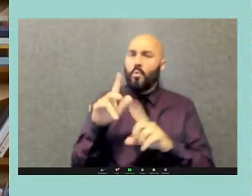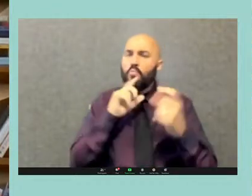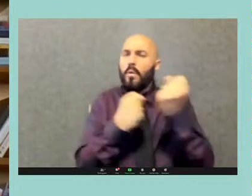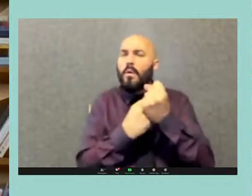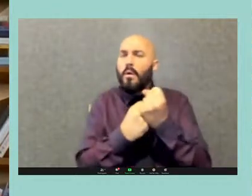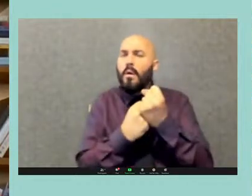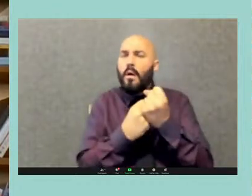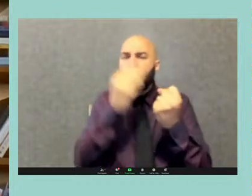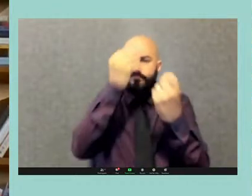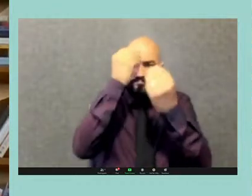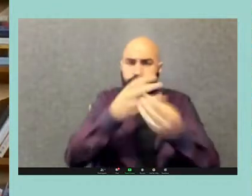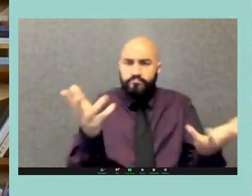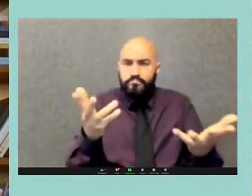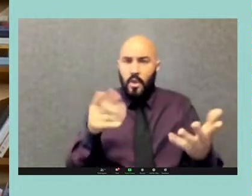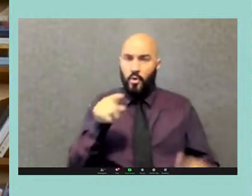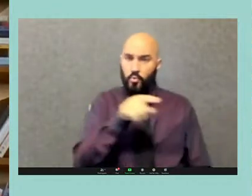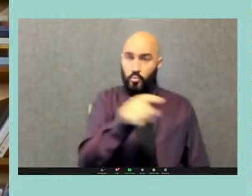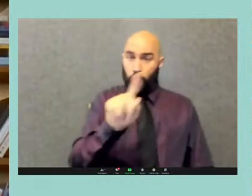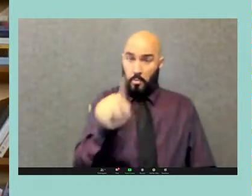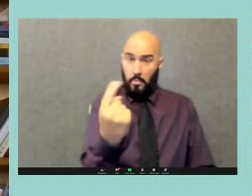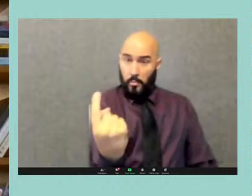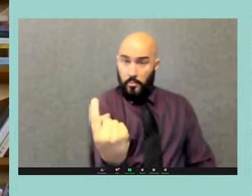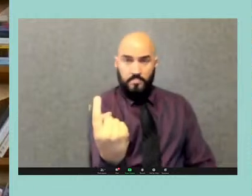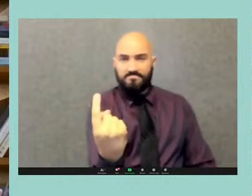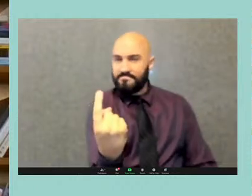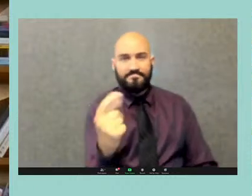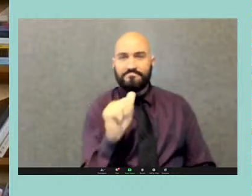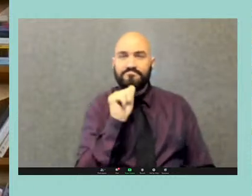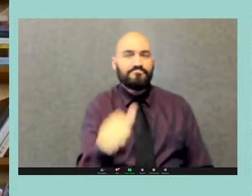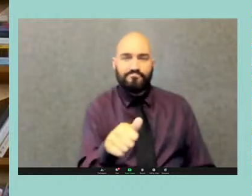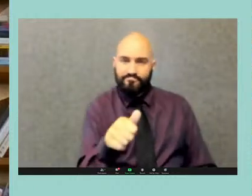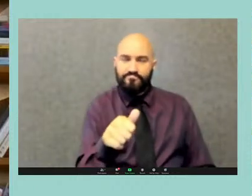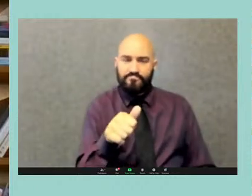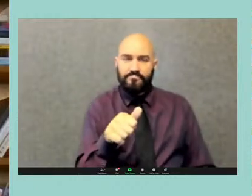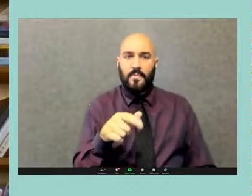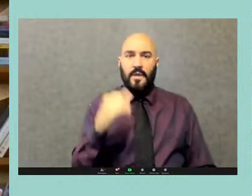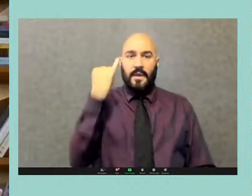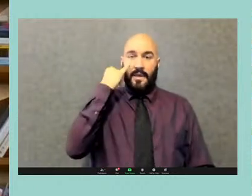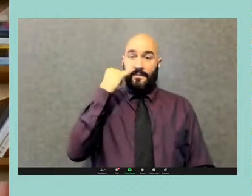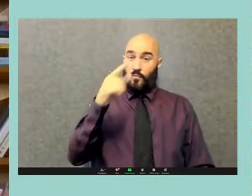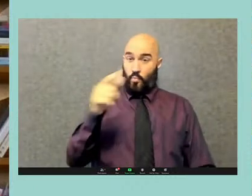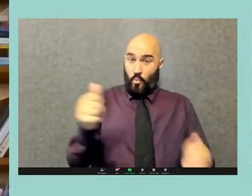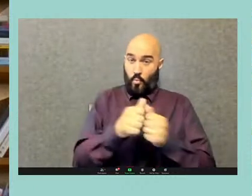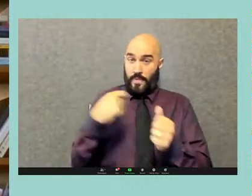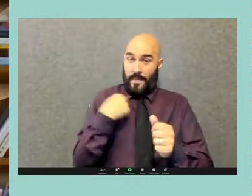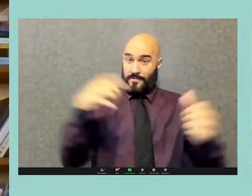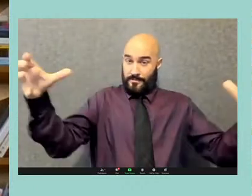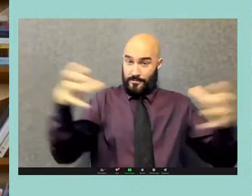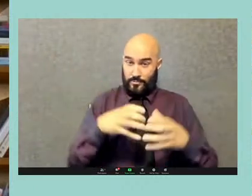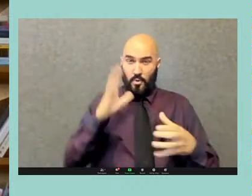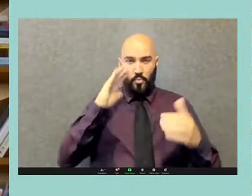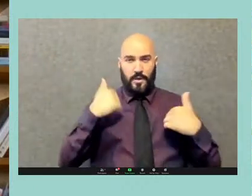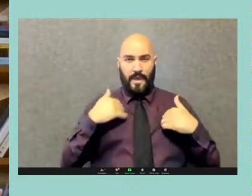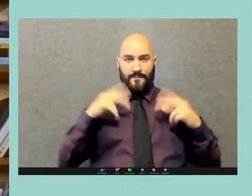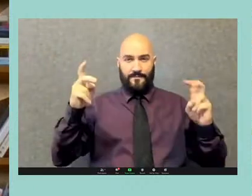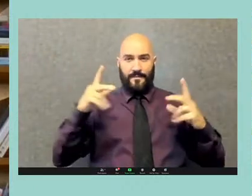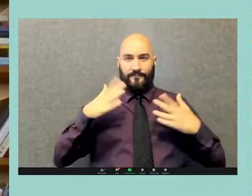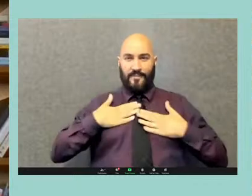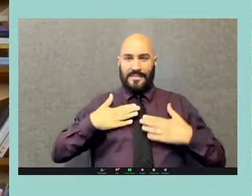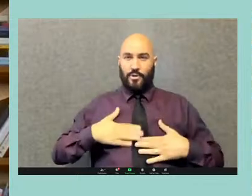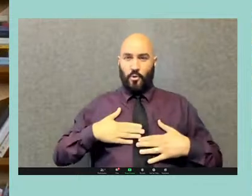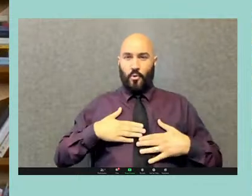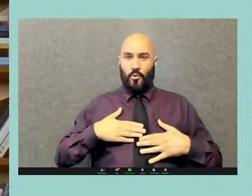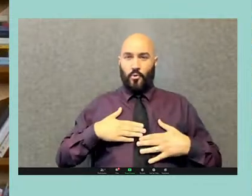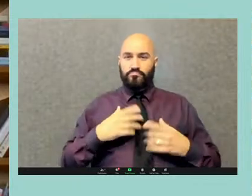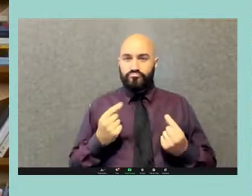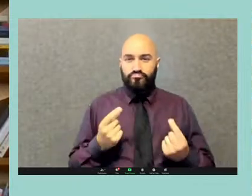alone. If we had been in person on this day, we would have marked this moment with a physical ritual, moving